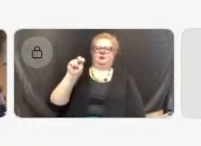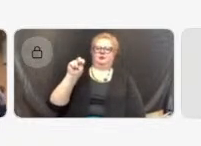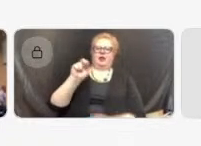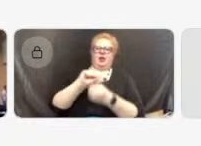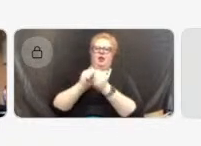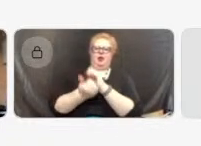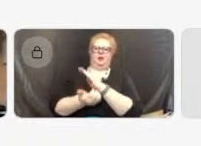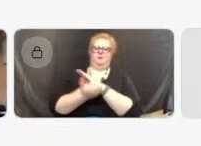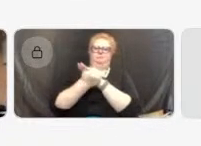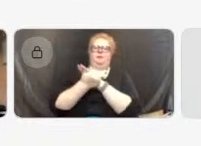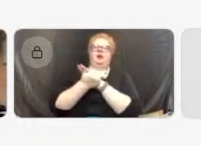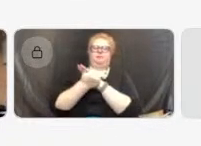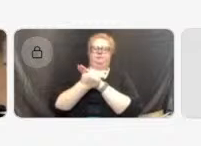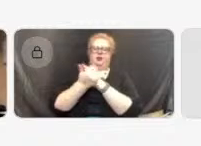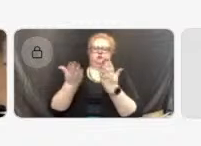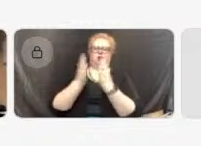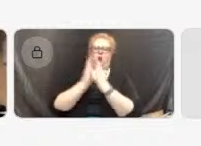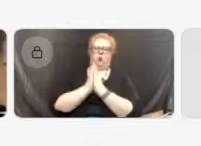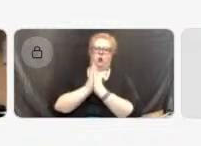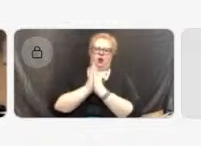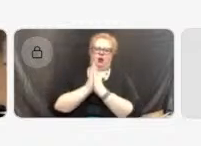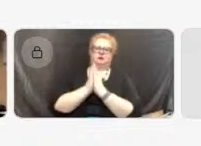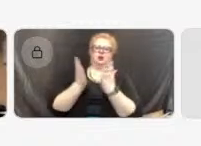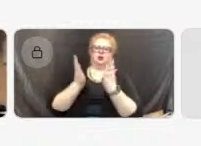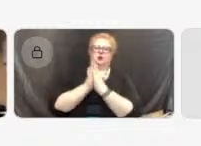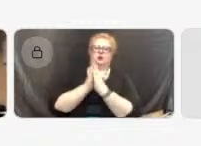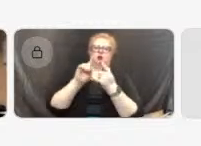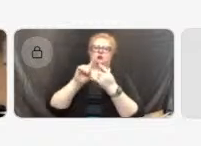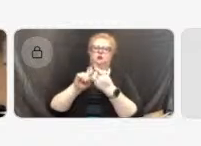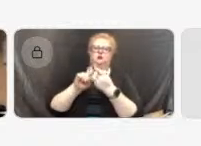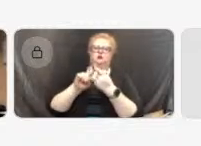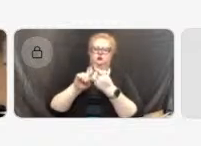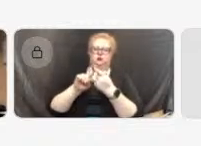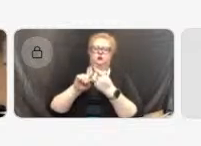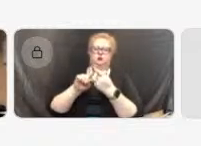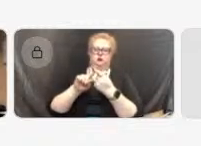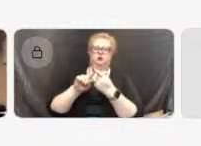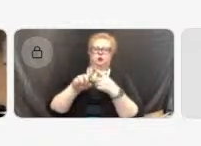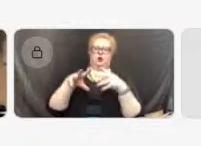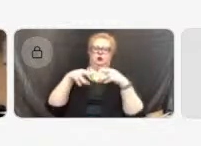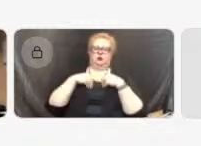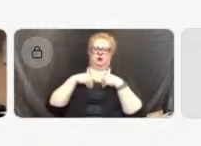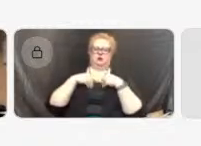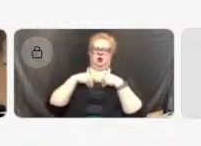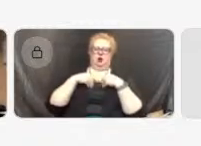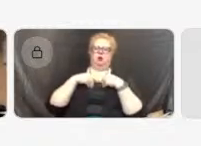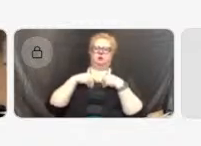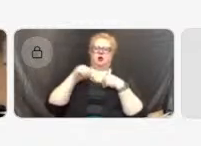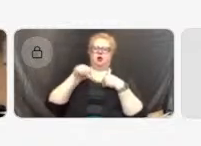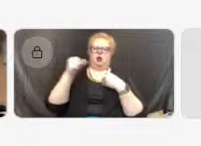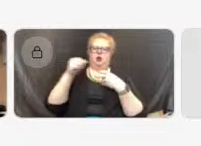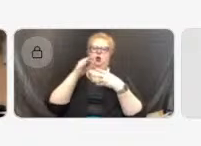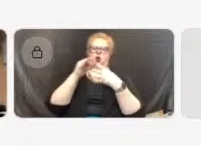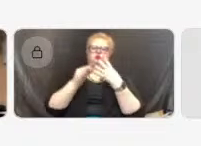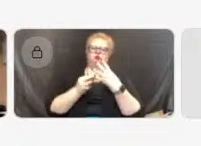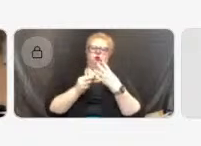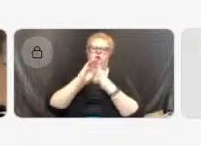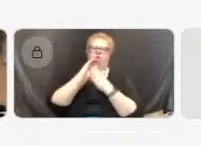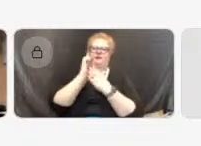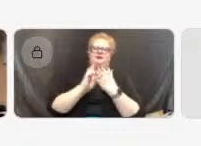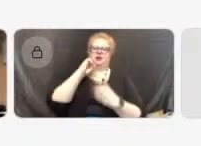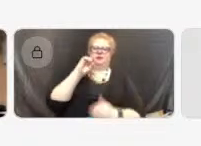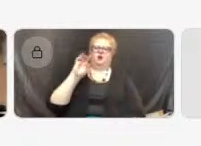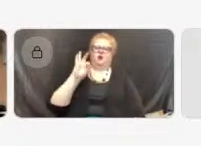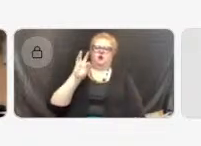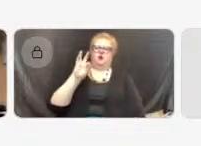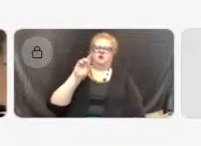you. The request is to adopt an alternative design standard for Fraser Pike from Roosevelt